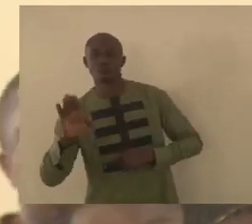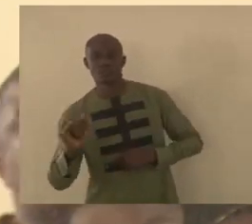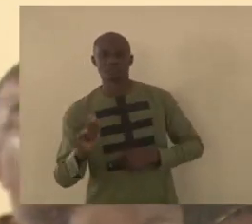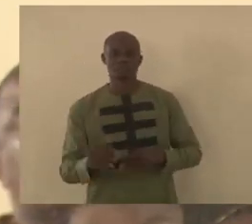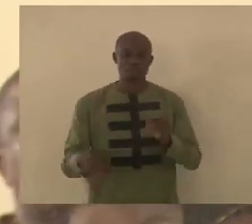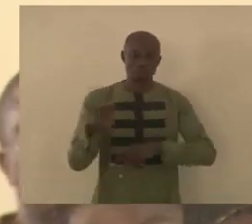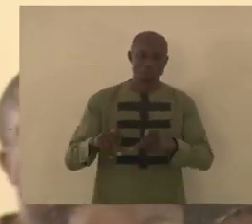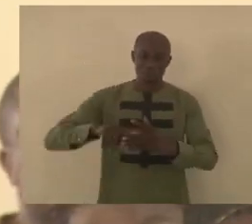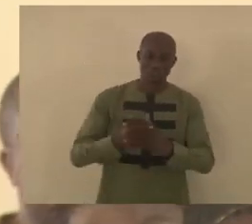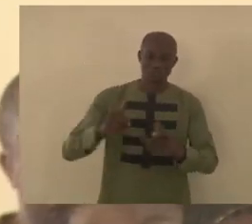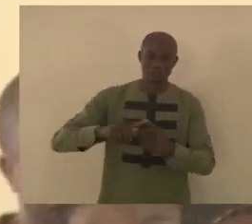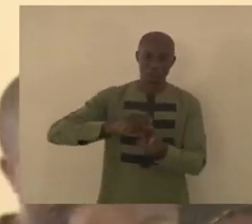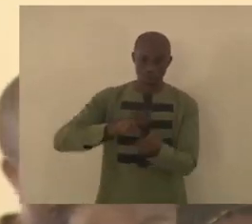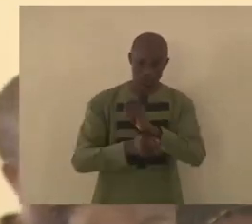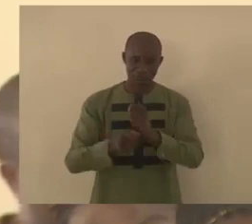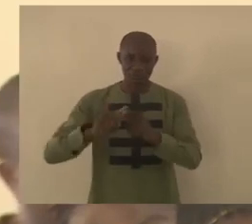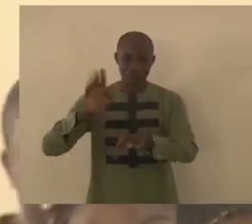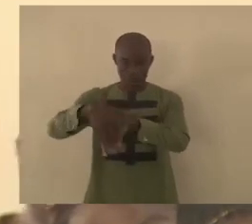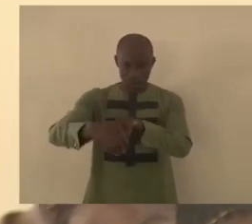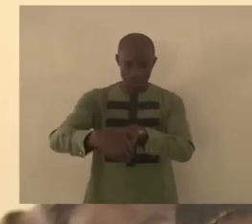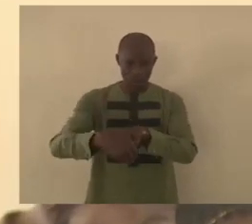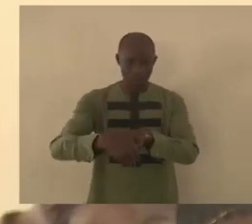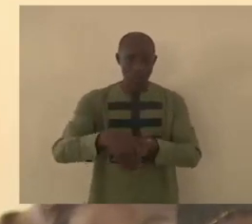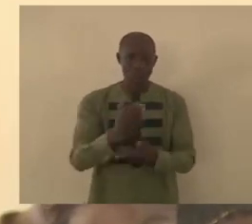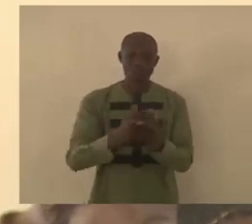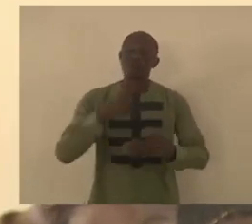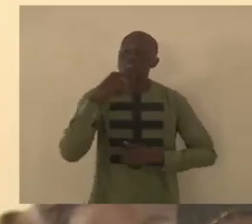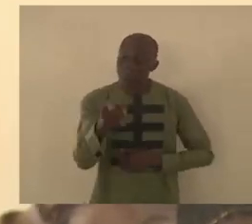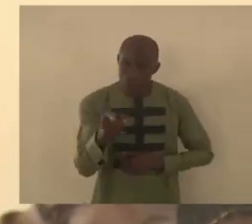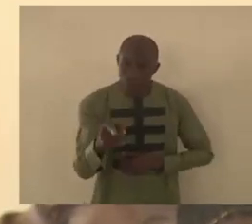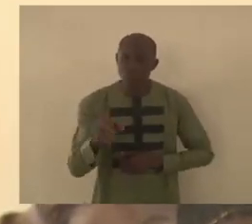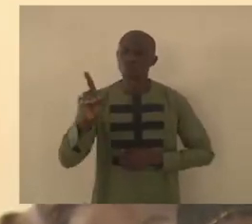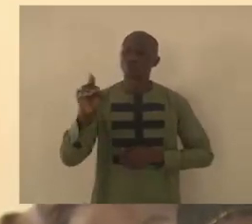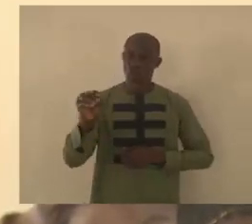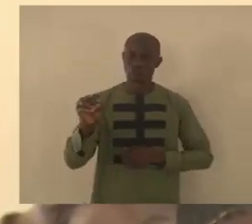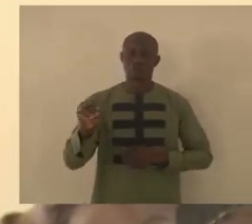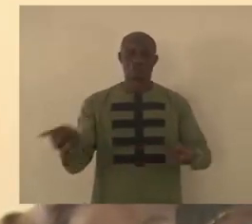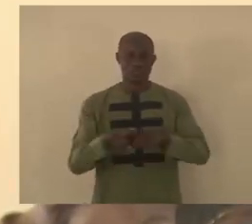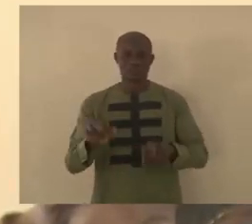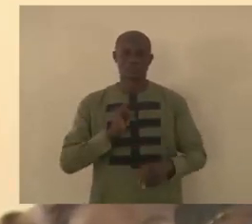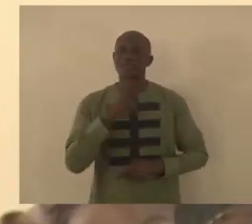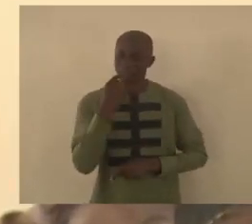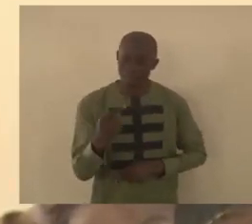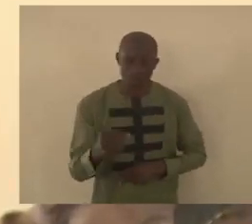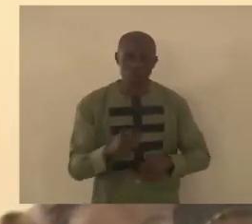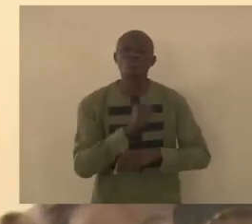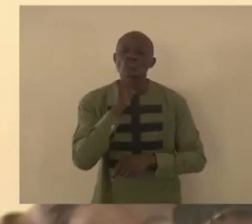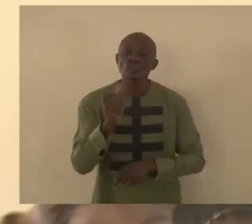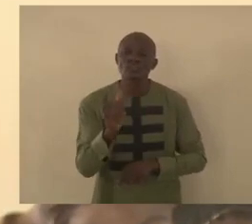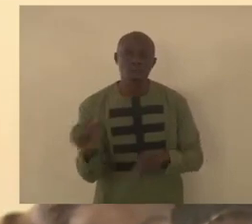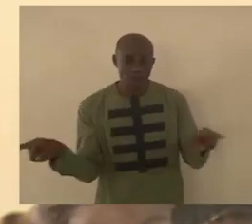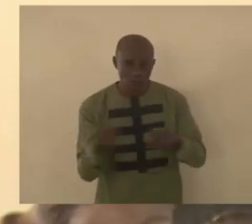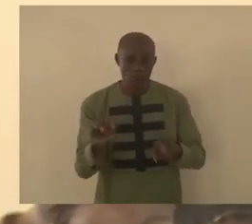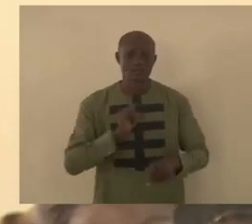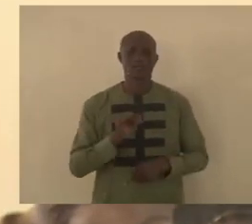are beginning to adjust to this hypocrisy. In fact, some will tell you, do as I say, not as I